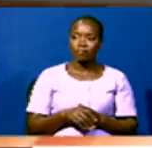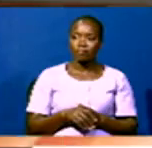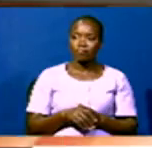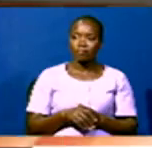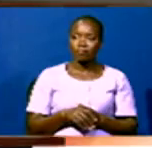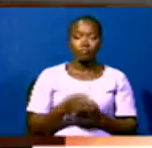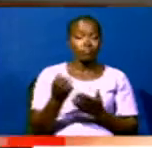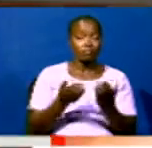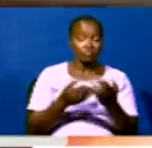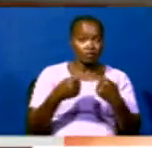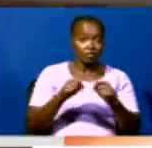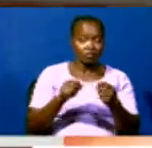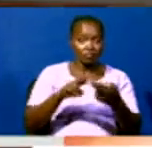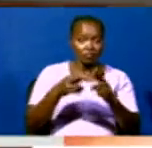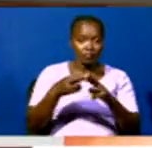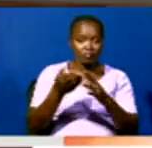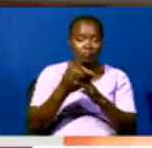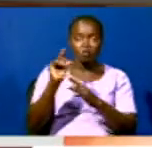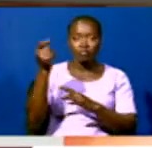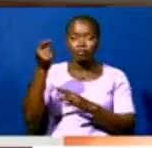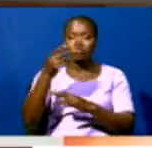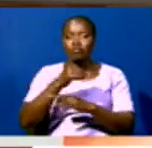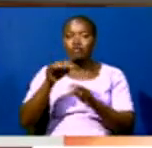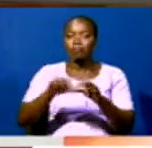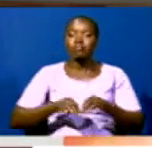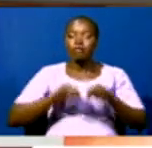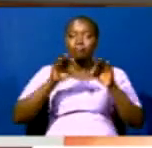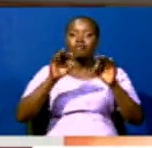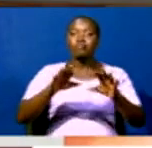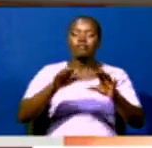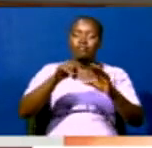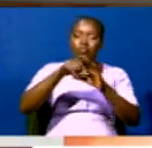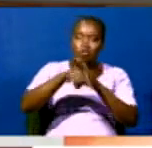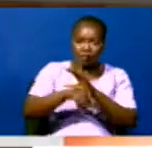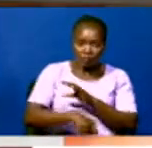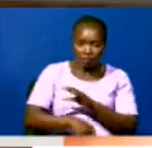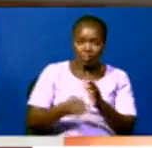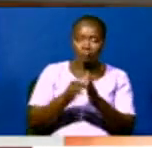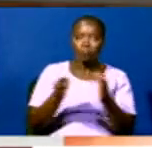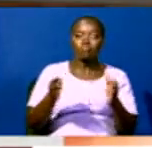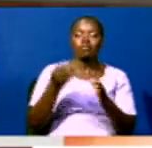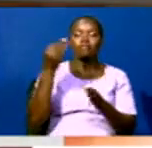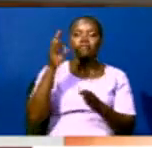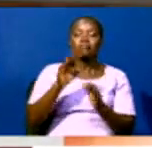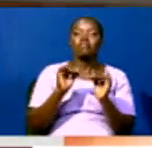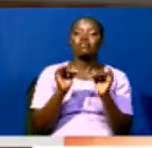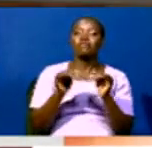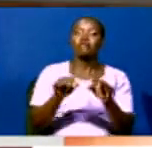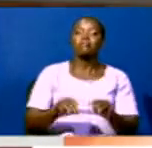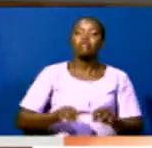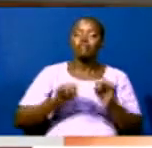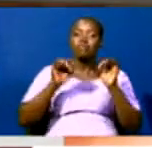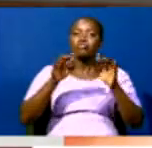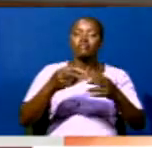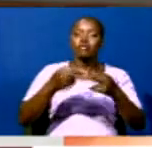trade and diplomatic ties between Kenya and Australia are set to deepen following the opening of a new Australian High